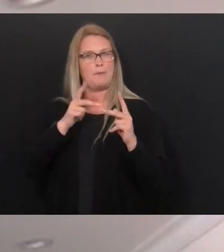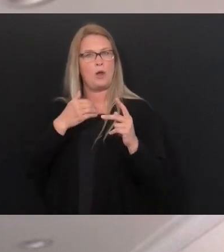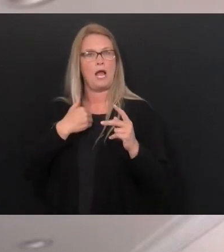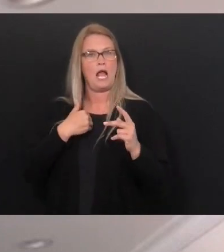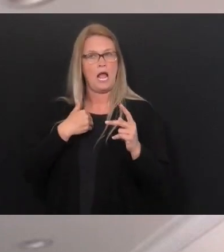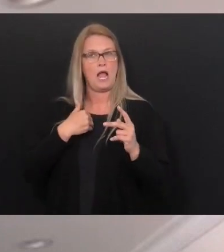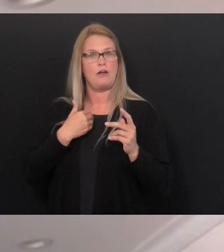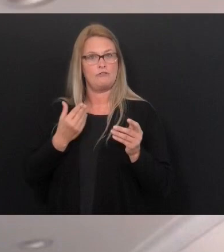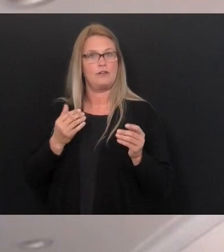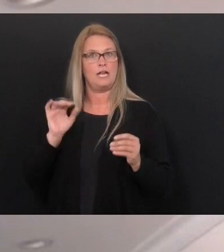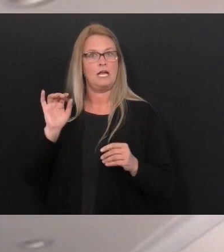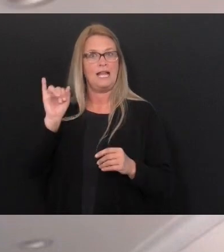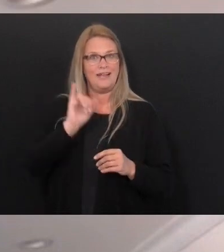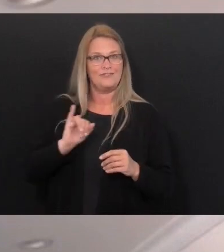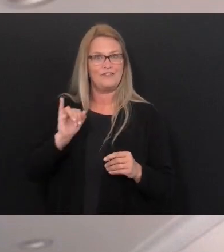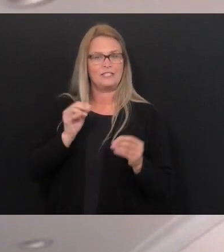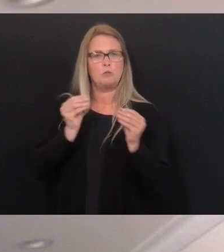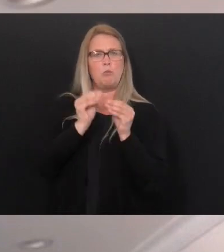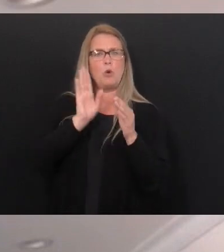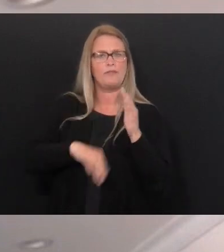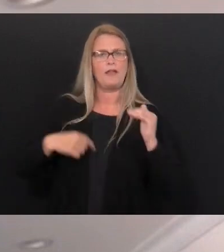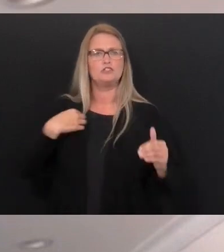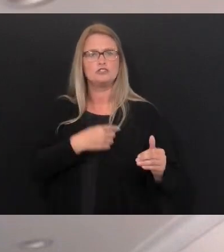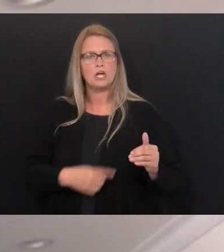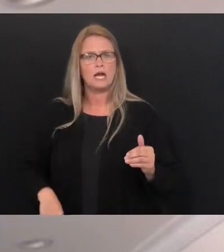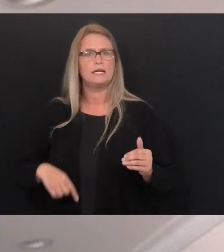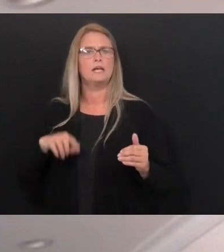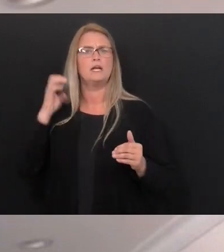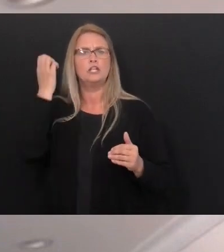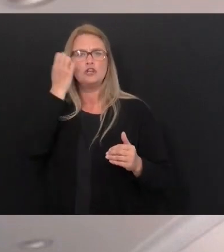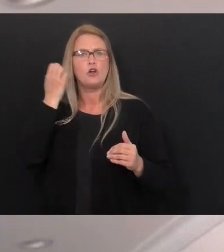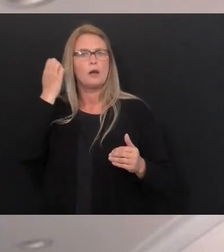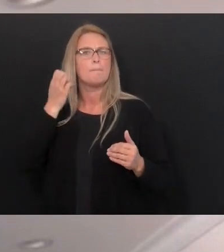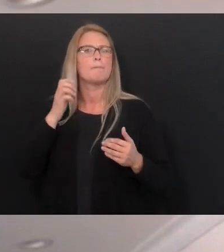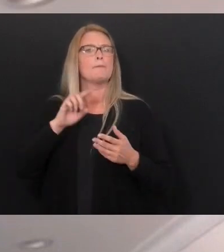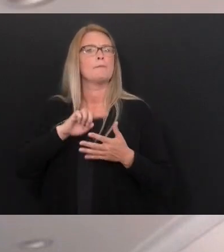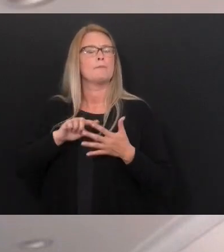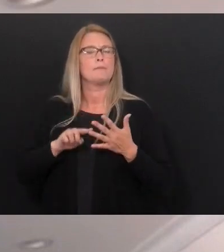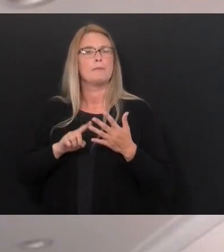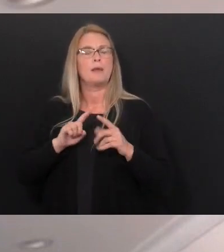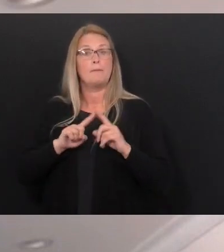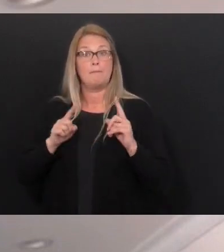than we saw in China and some of the Asian European countries, that